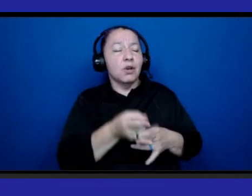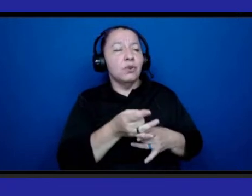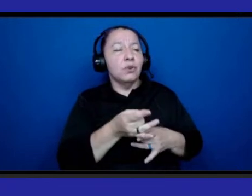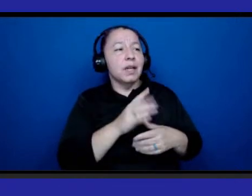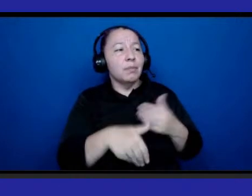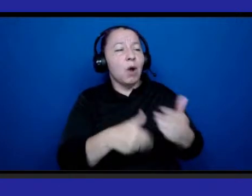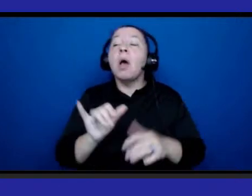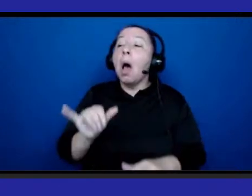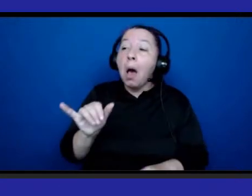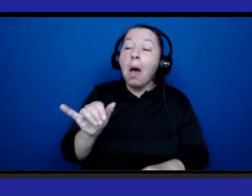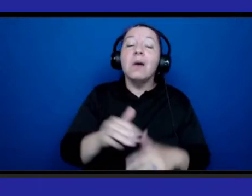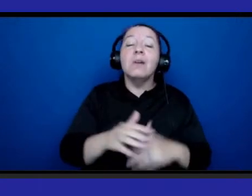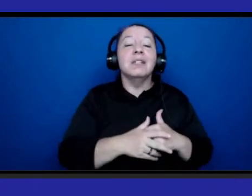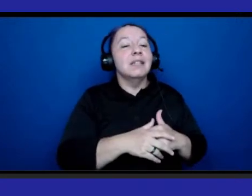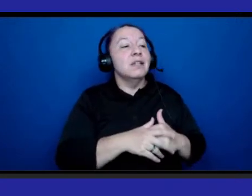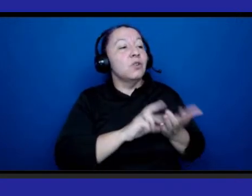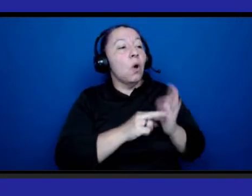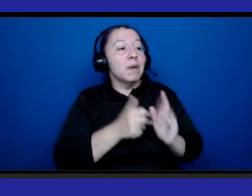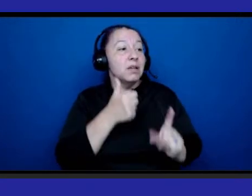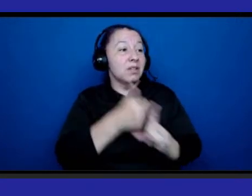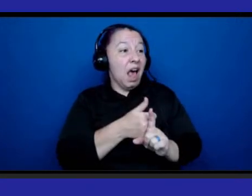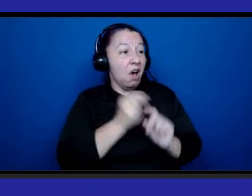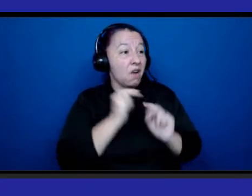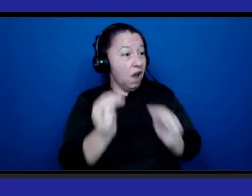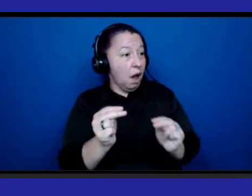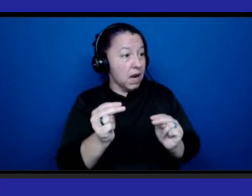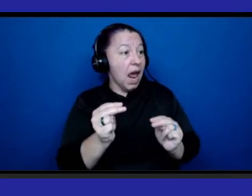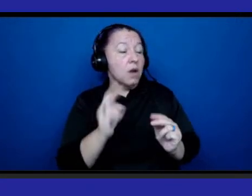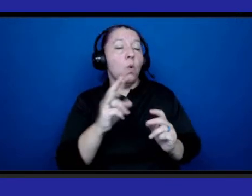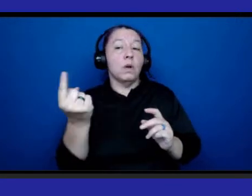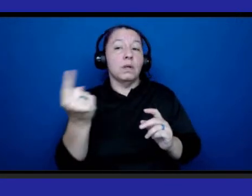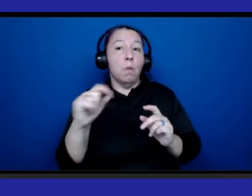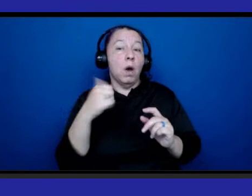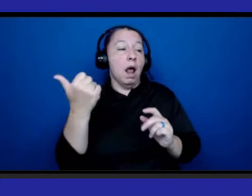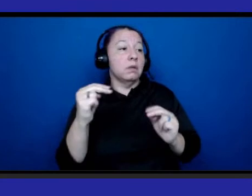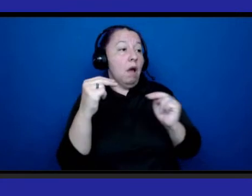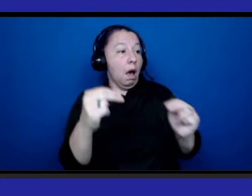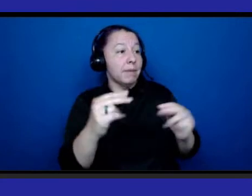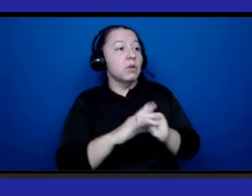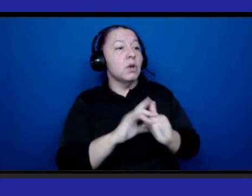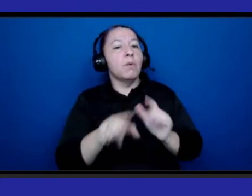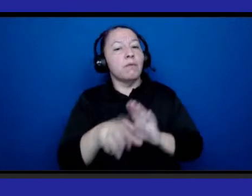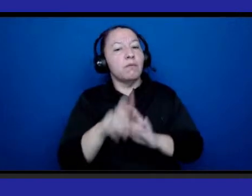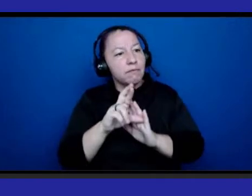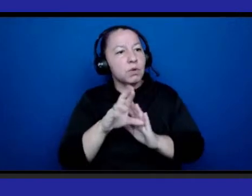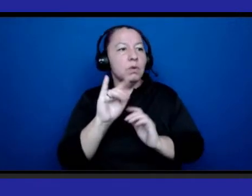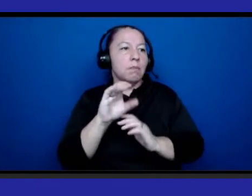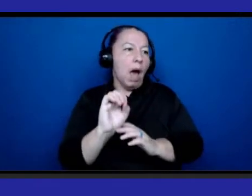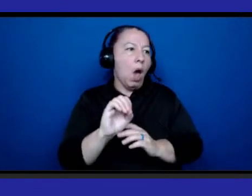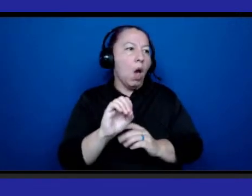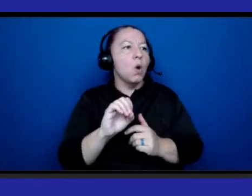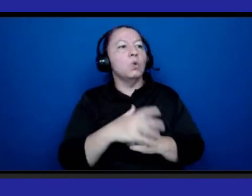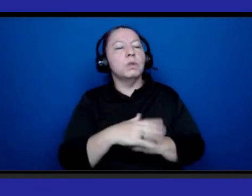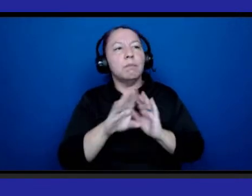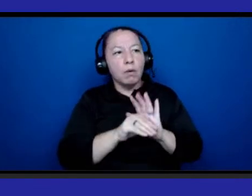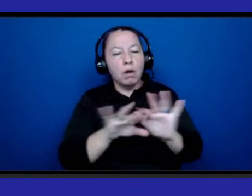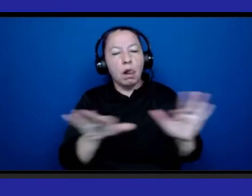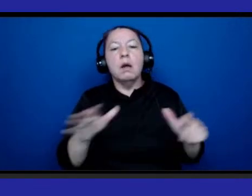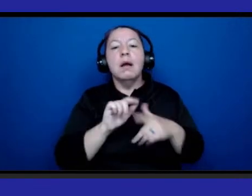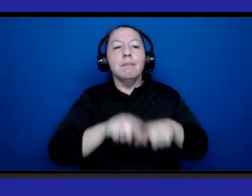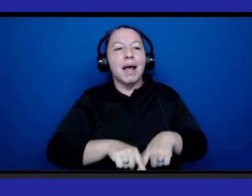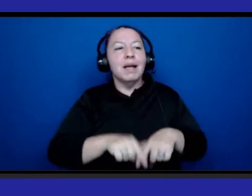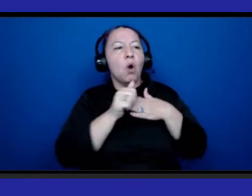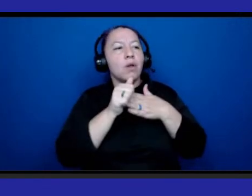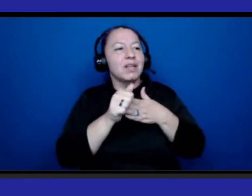either, you self-nominate or someone nominates you, and then we have to review the bios. Right. And based on the leadership traits, they